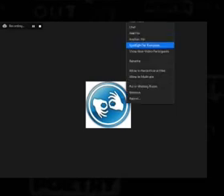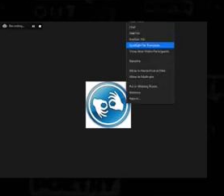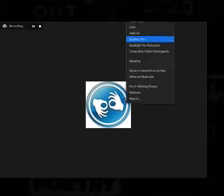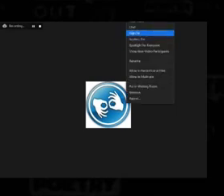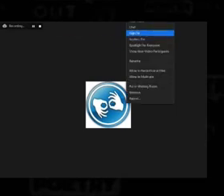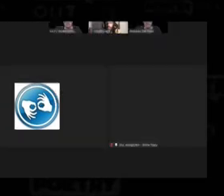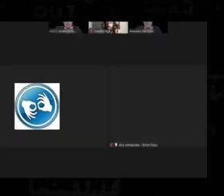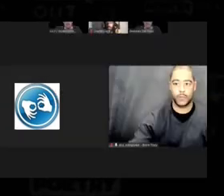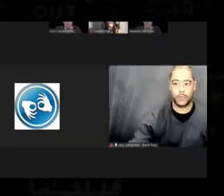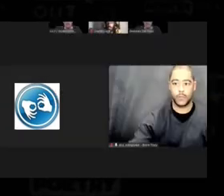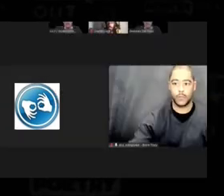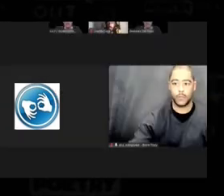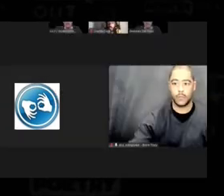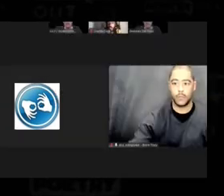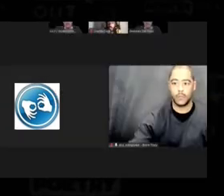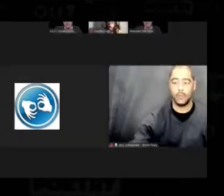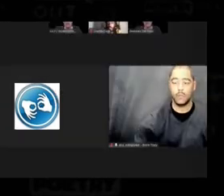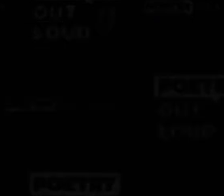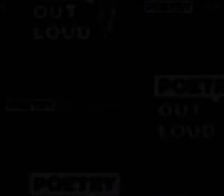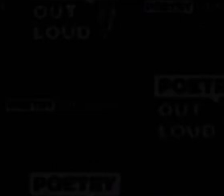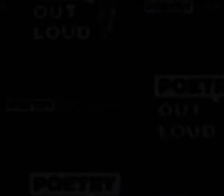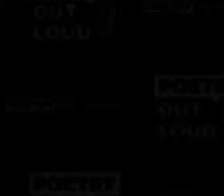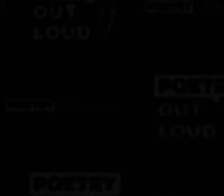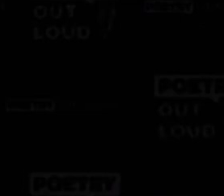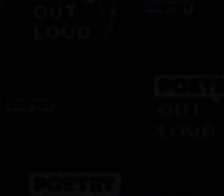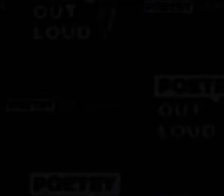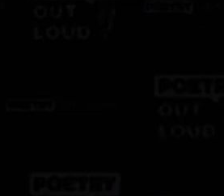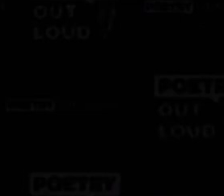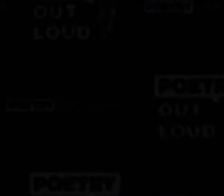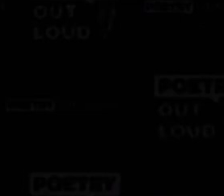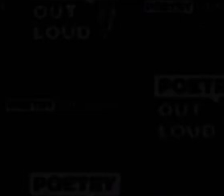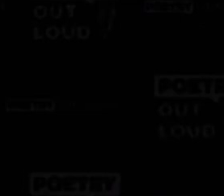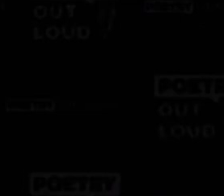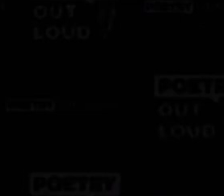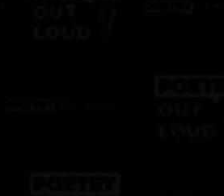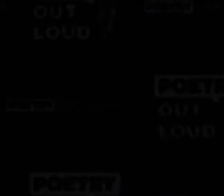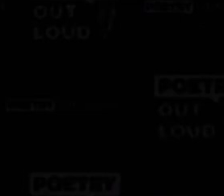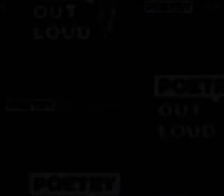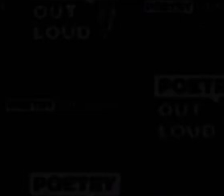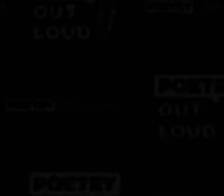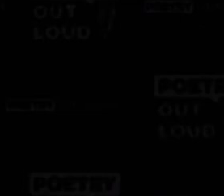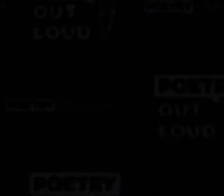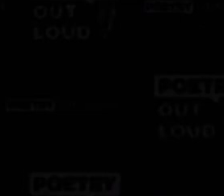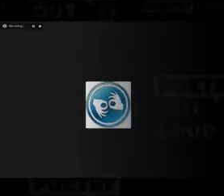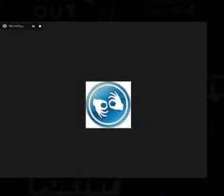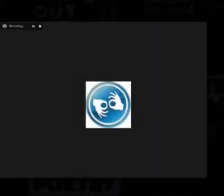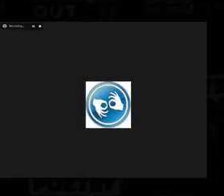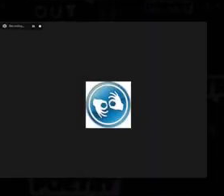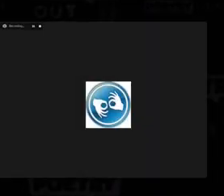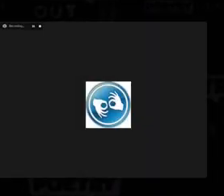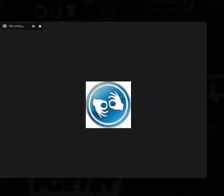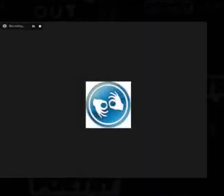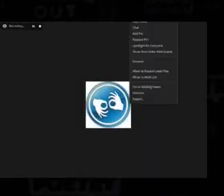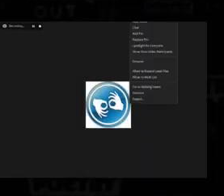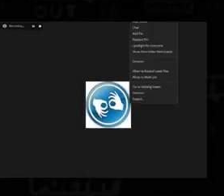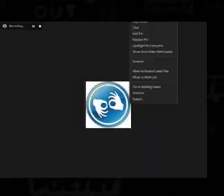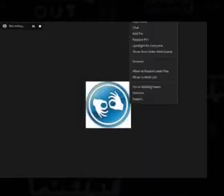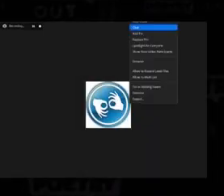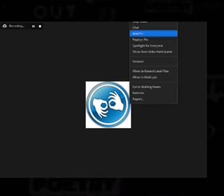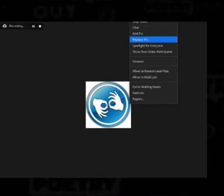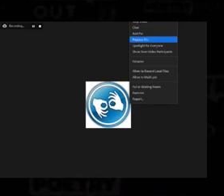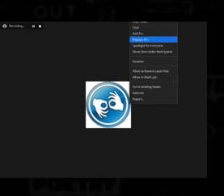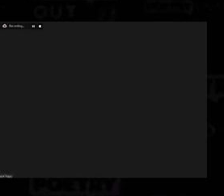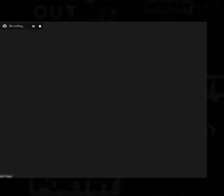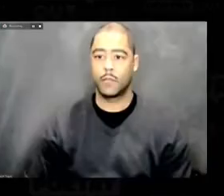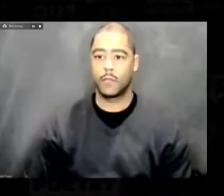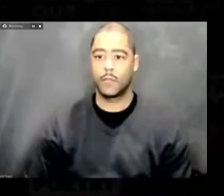of the teachers, all of the coordinators, all of the organizers who make this program possible. This is usually the part of the show where we have all of